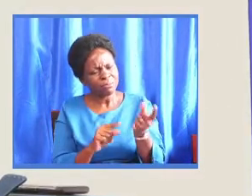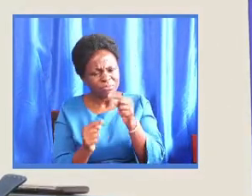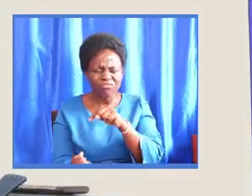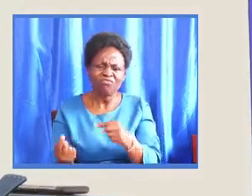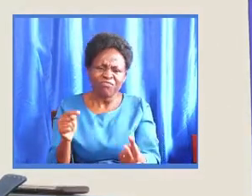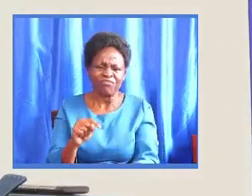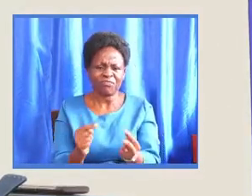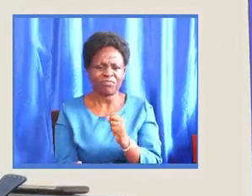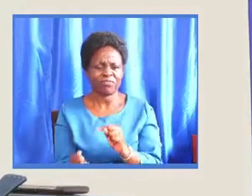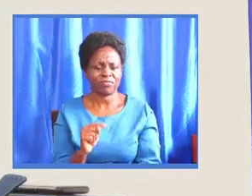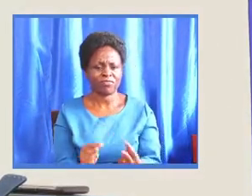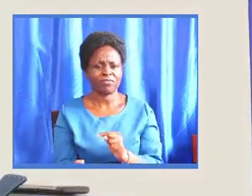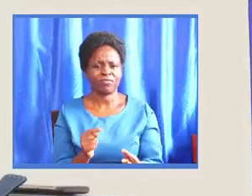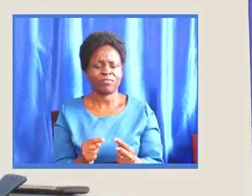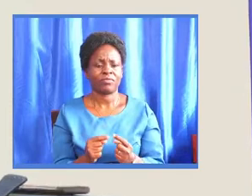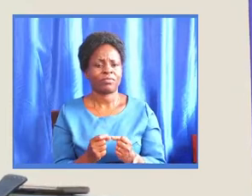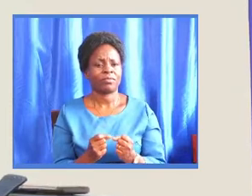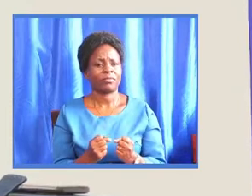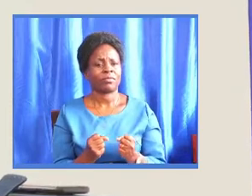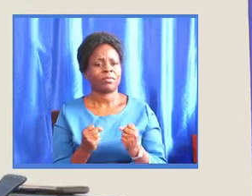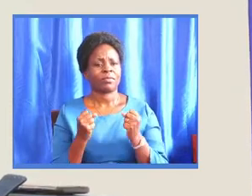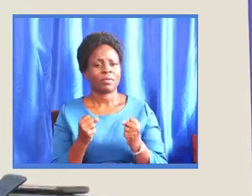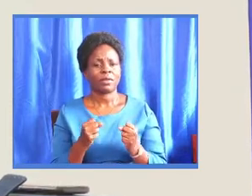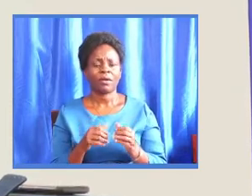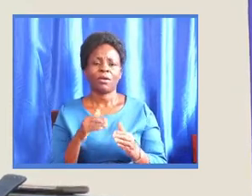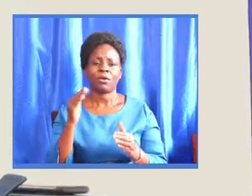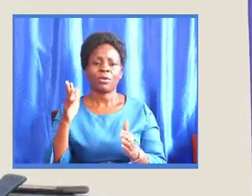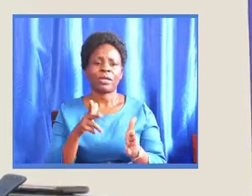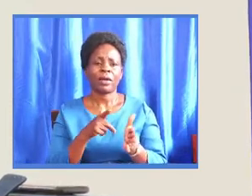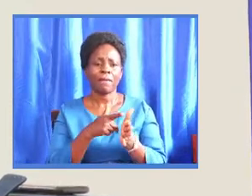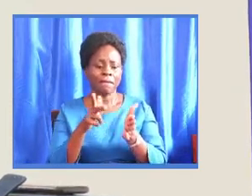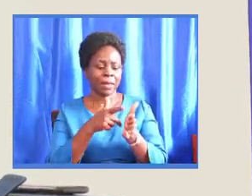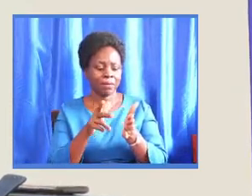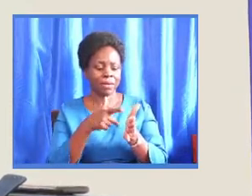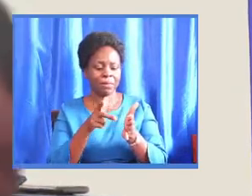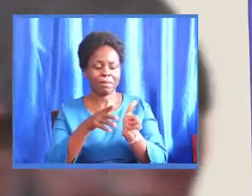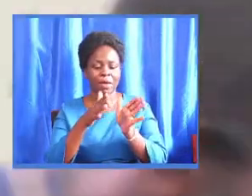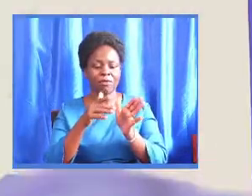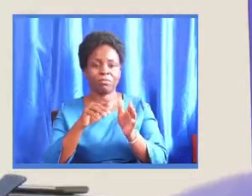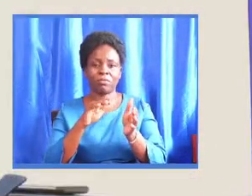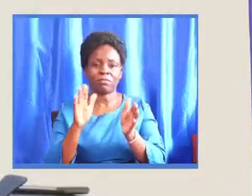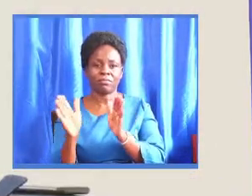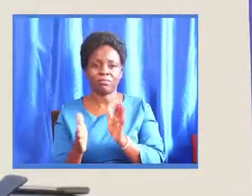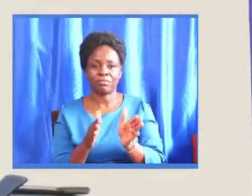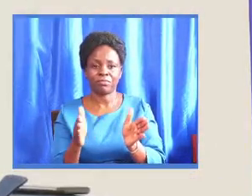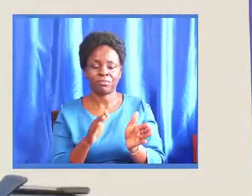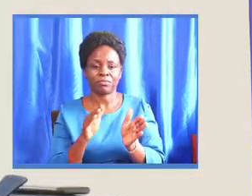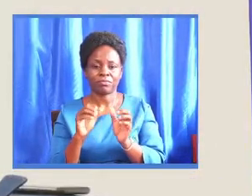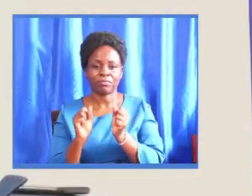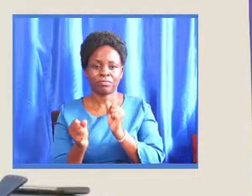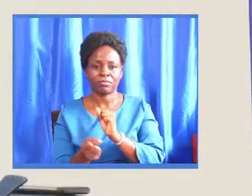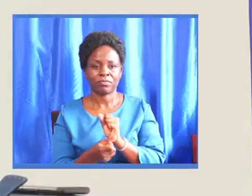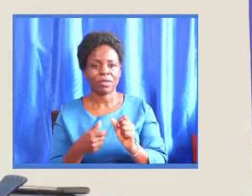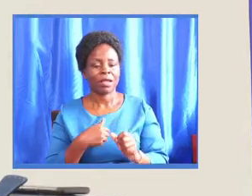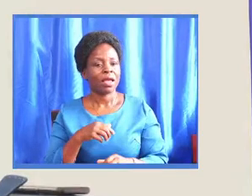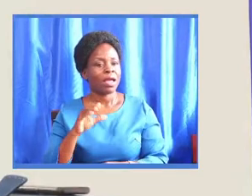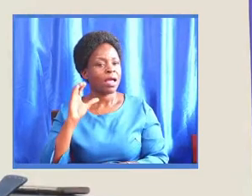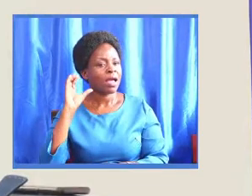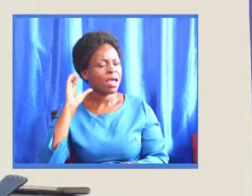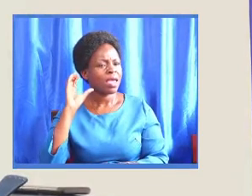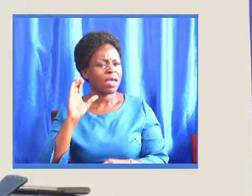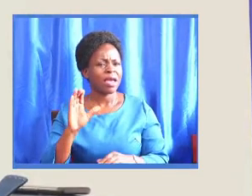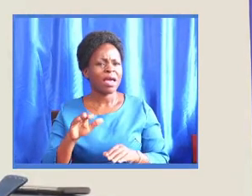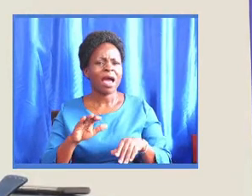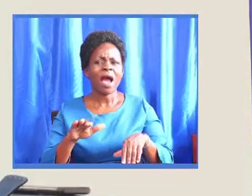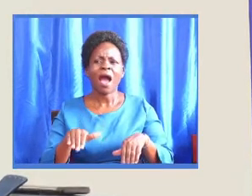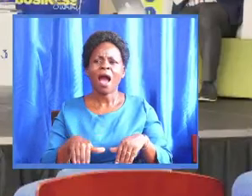longer or better payment opportunities. I hear you. And how about